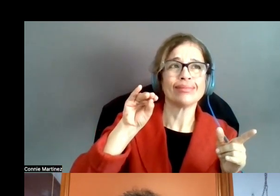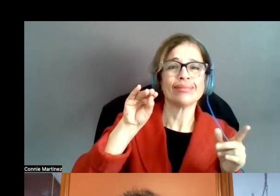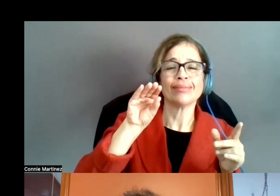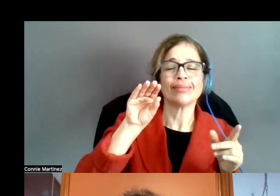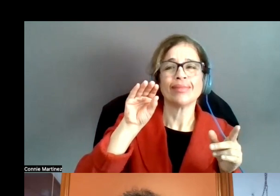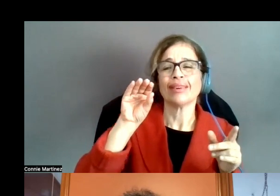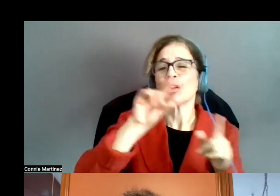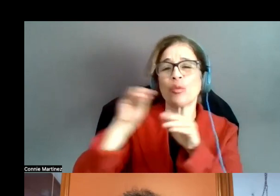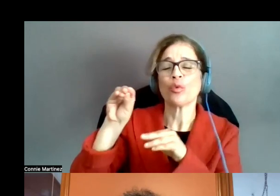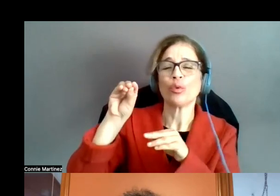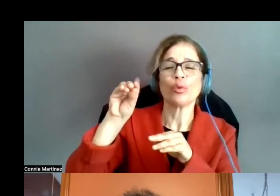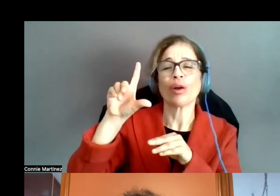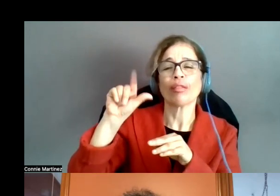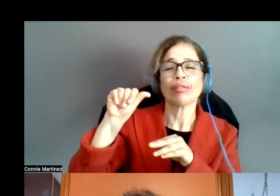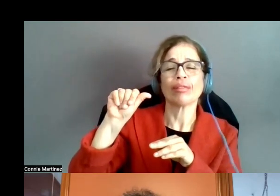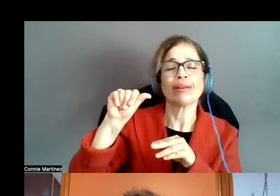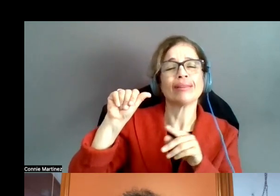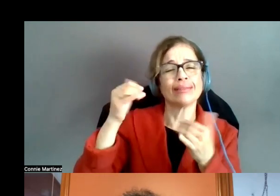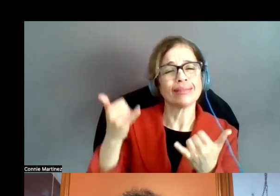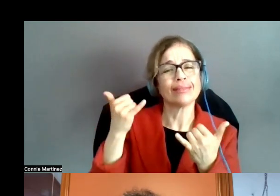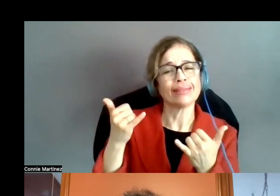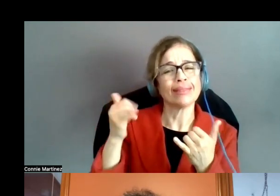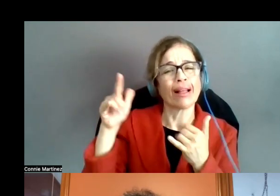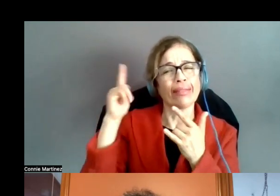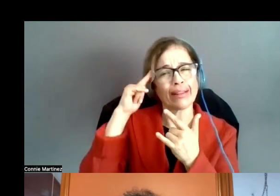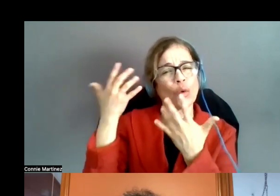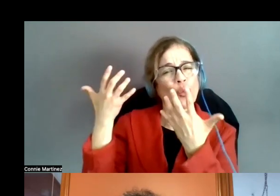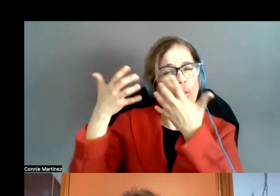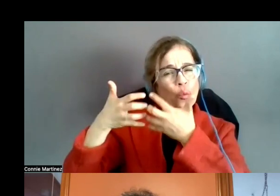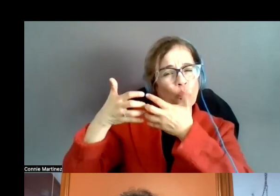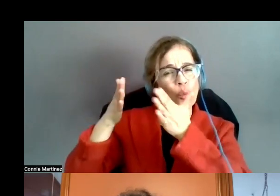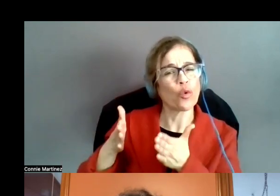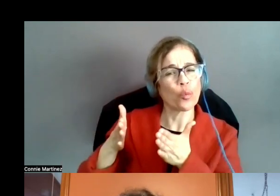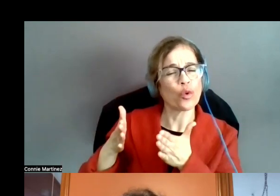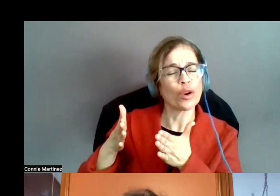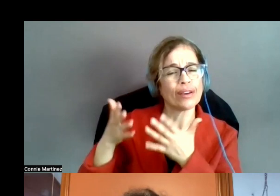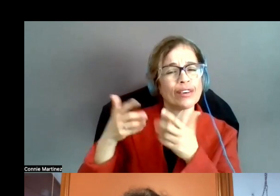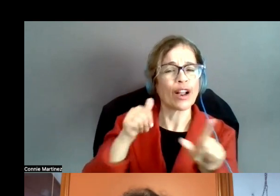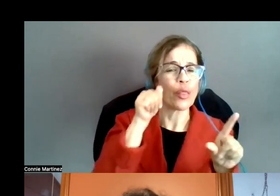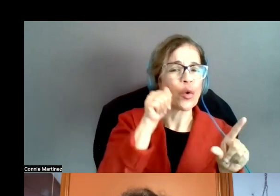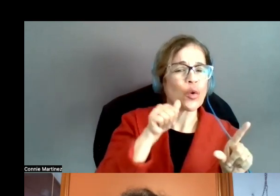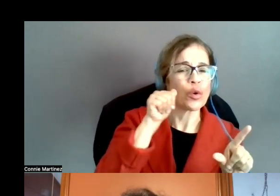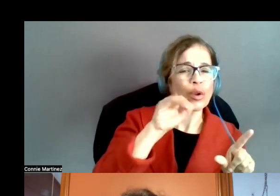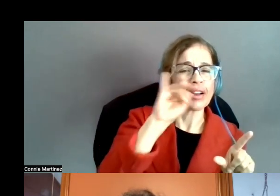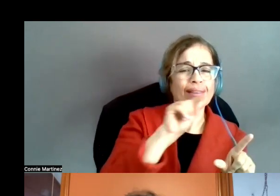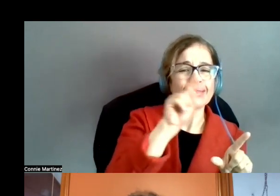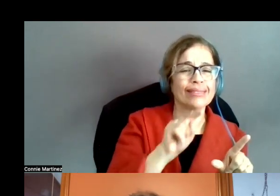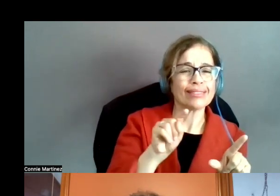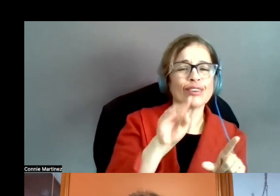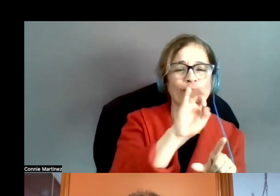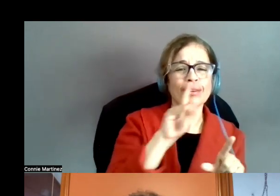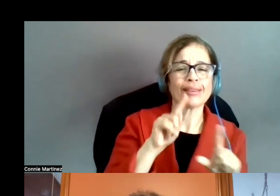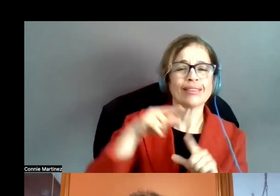Los Angeles now, and I think they are roommates. And the girls, Jazz and she, moved back